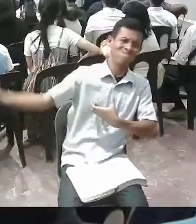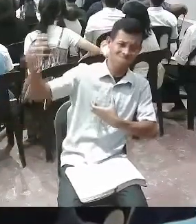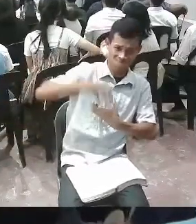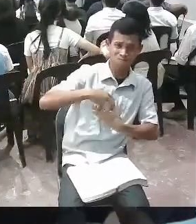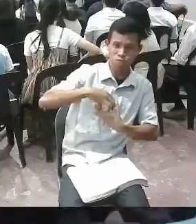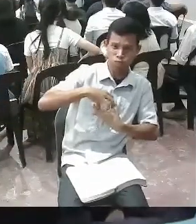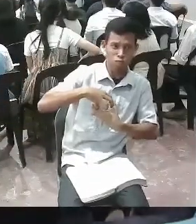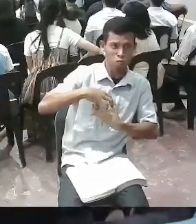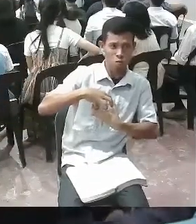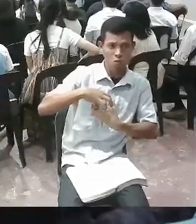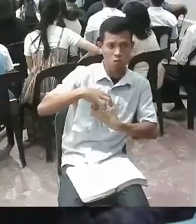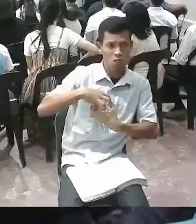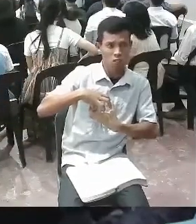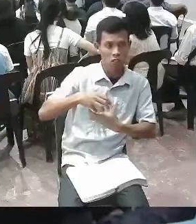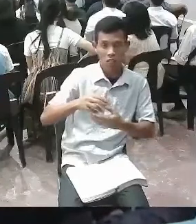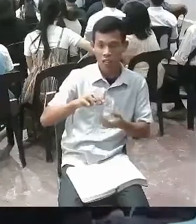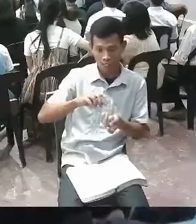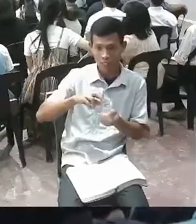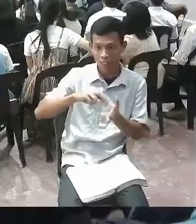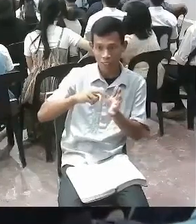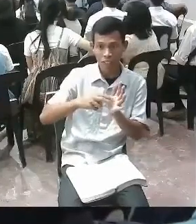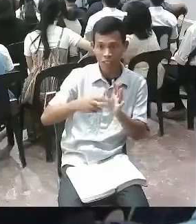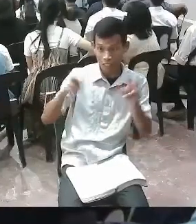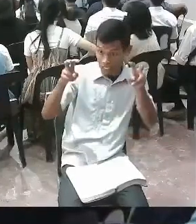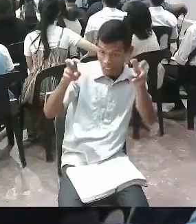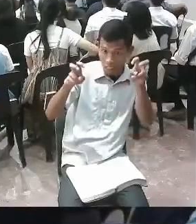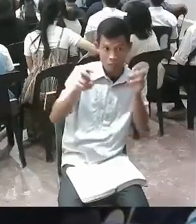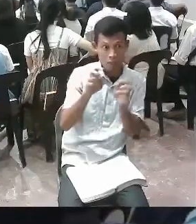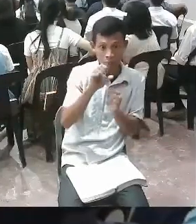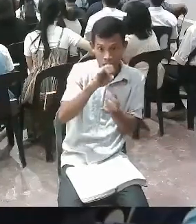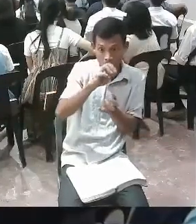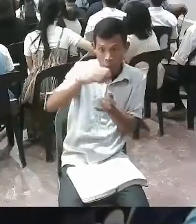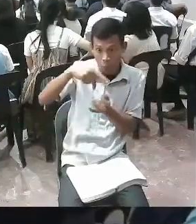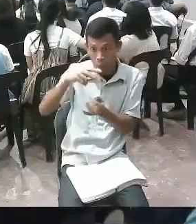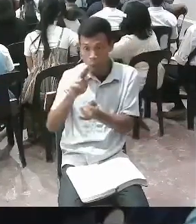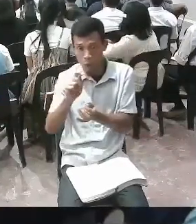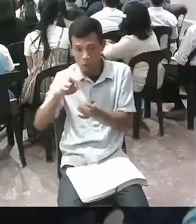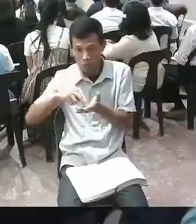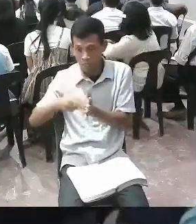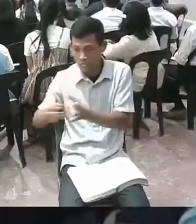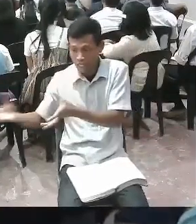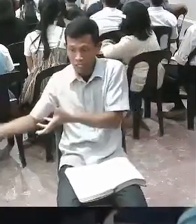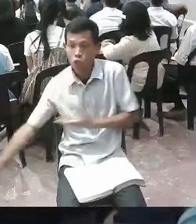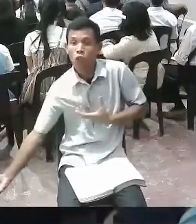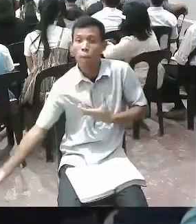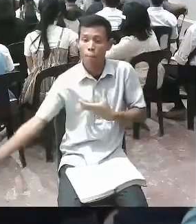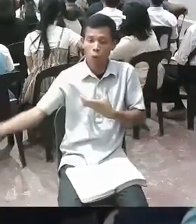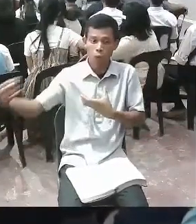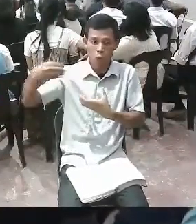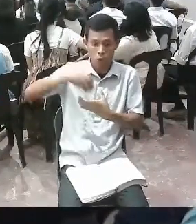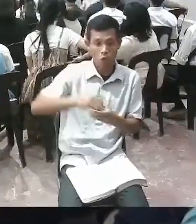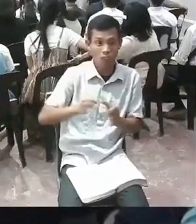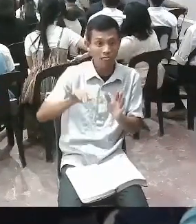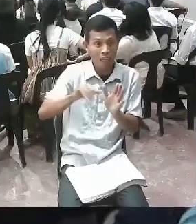It's a banking term. Impute means to deposit in the